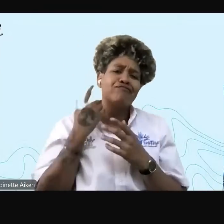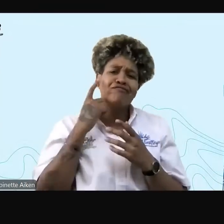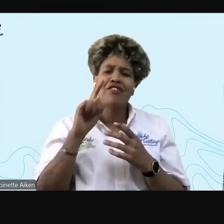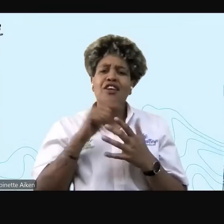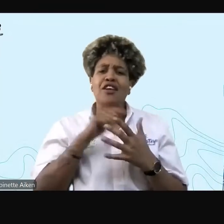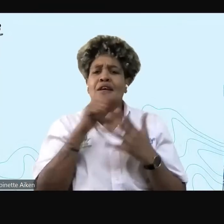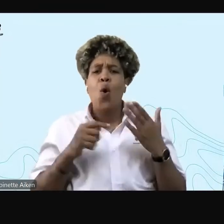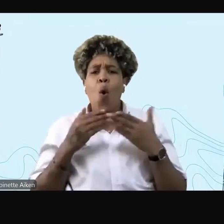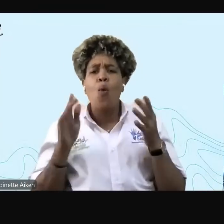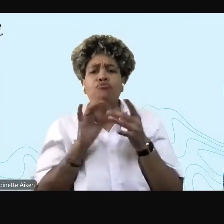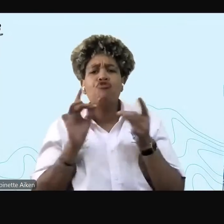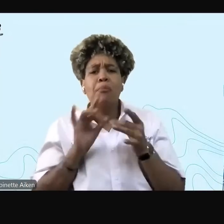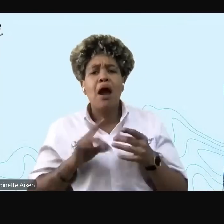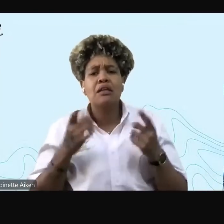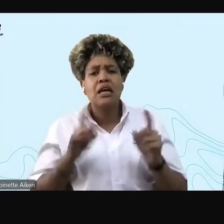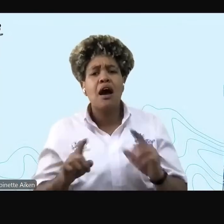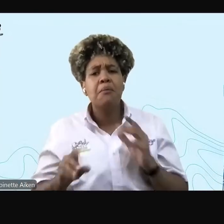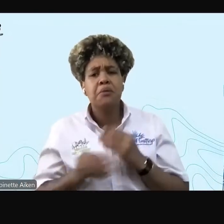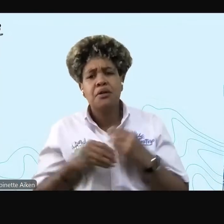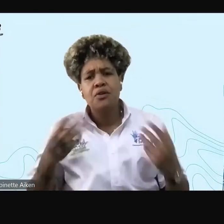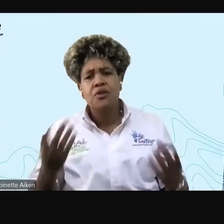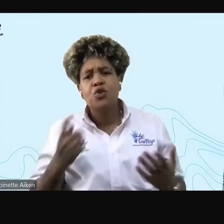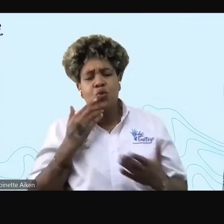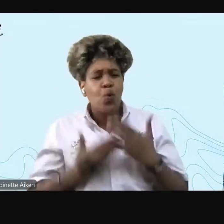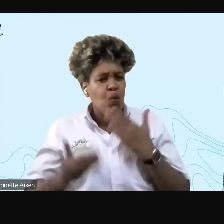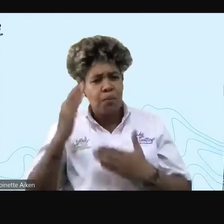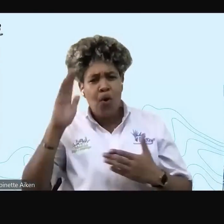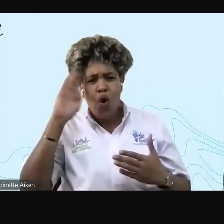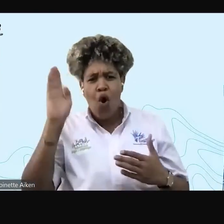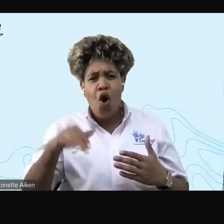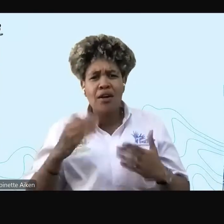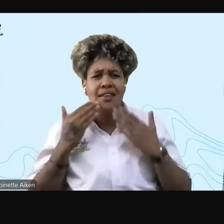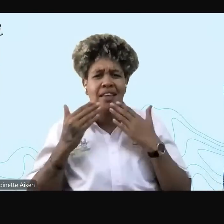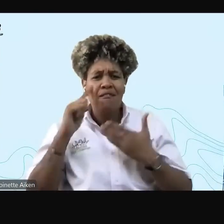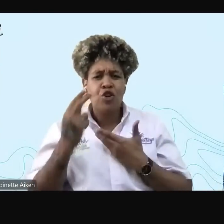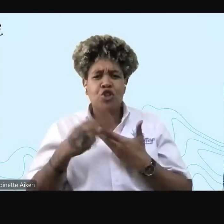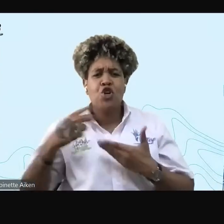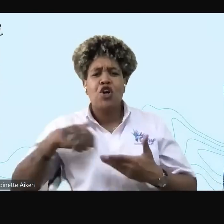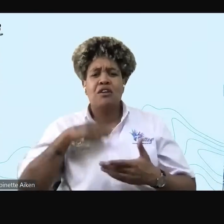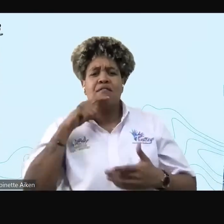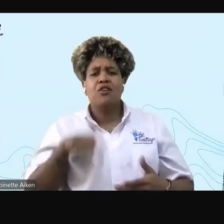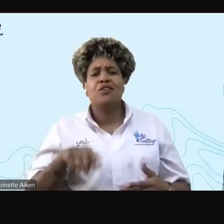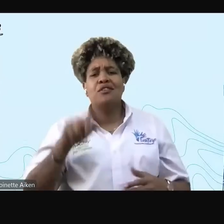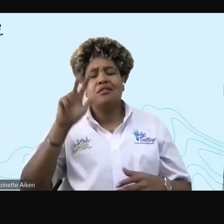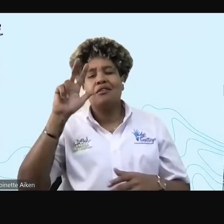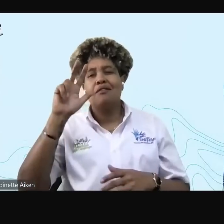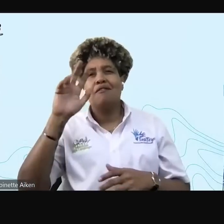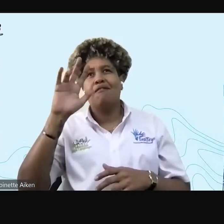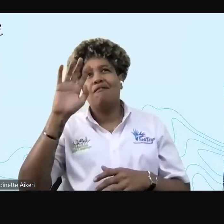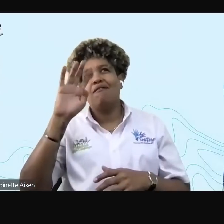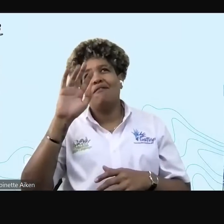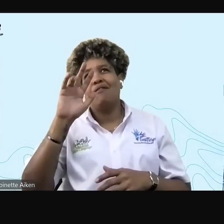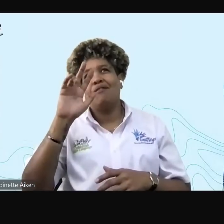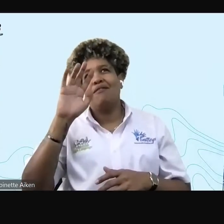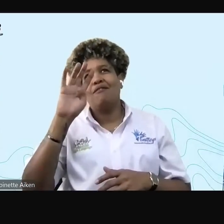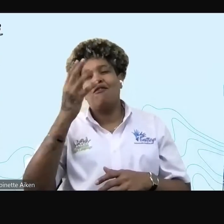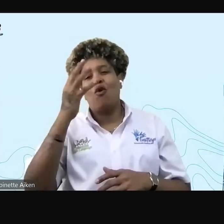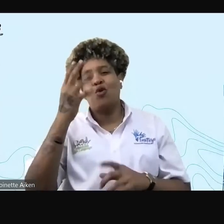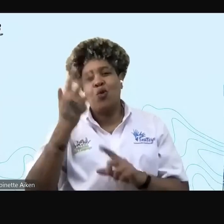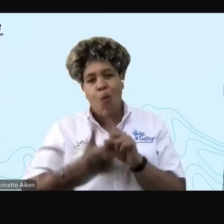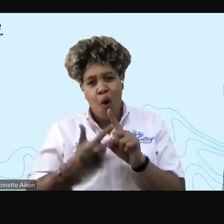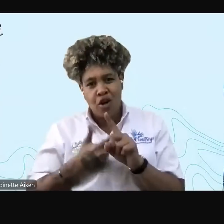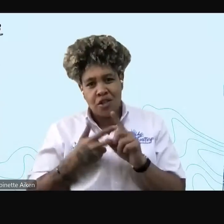those opening remarks. So good morning, everyone, and thank you for joining us for this Q4 briefing. Your confidence